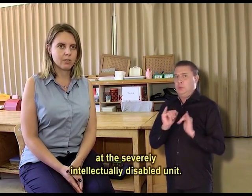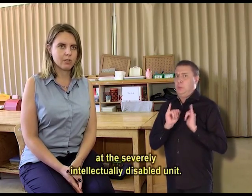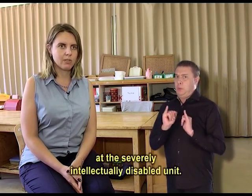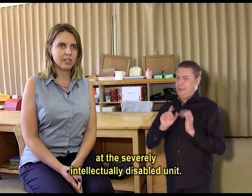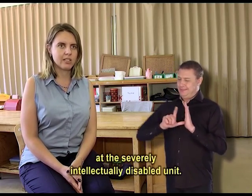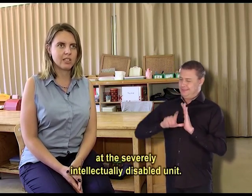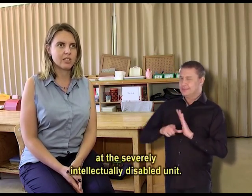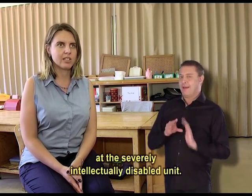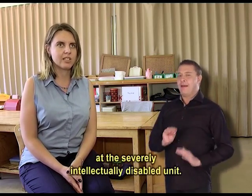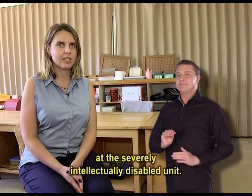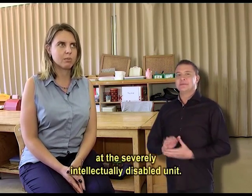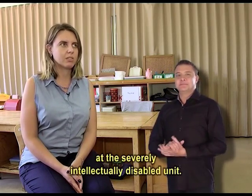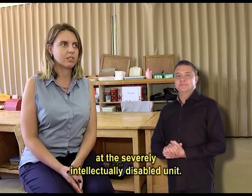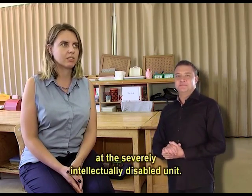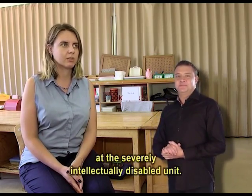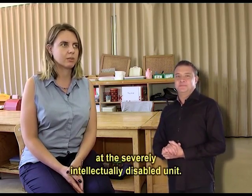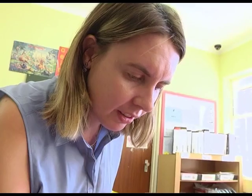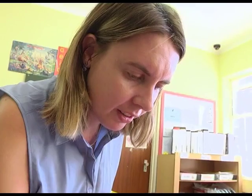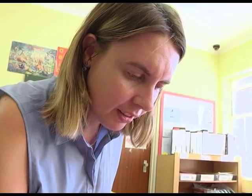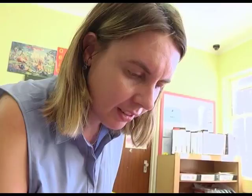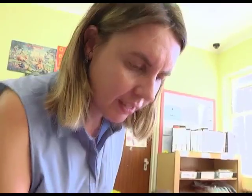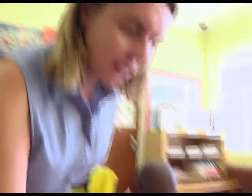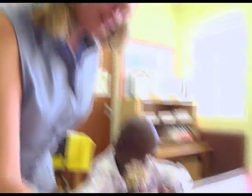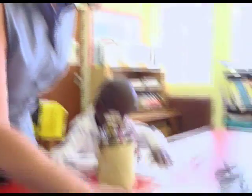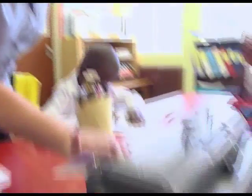section for severely intellectually disabled.